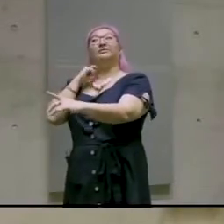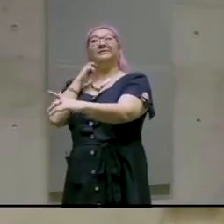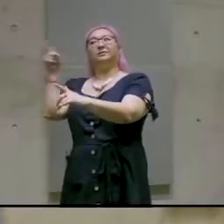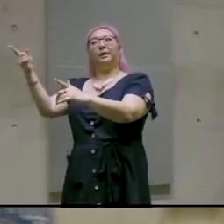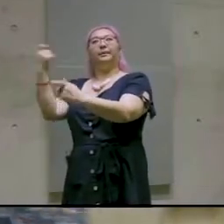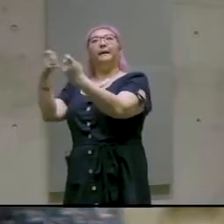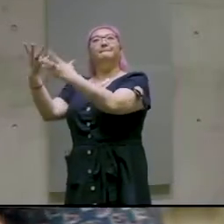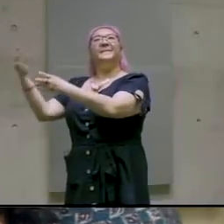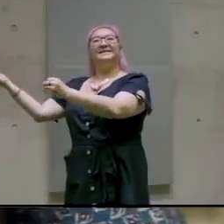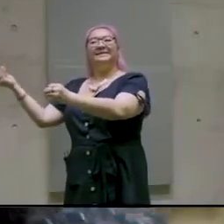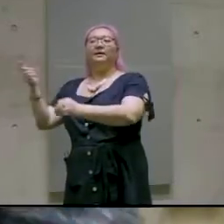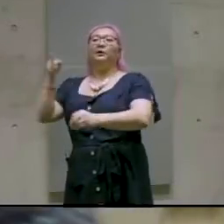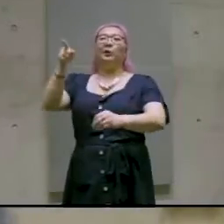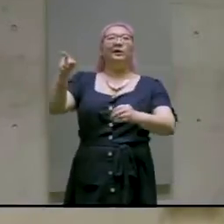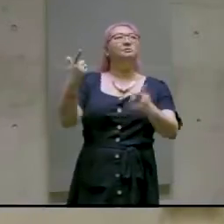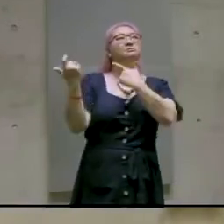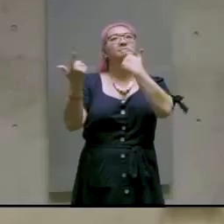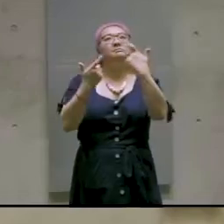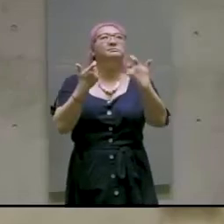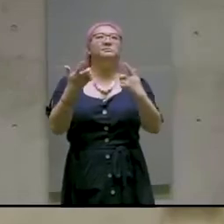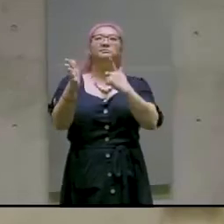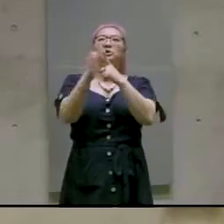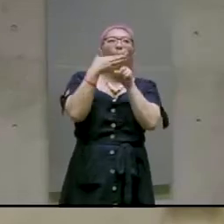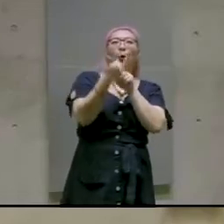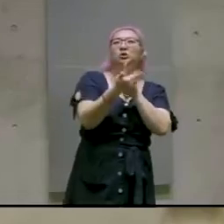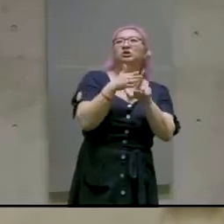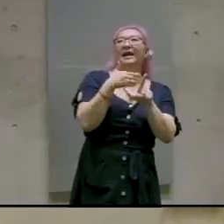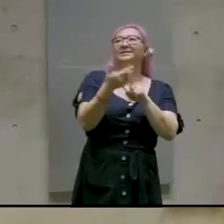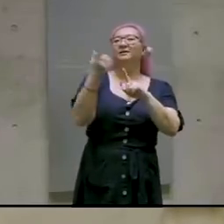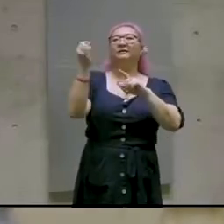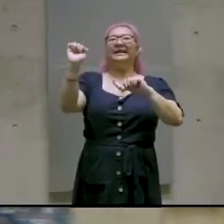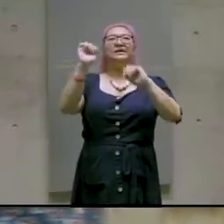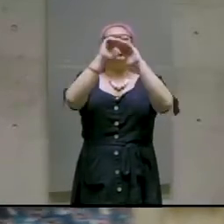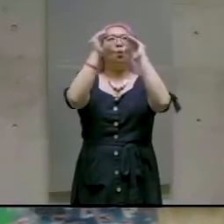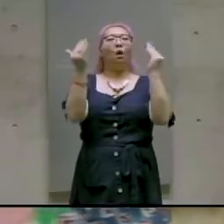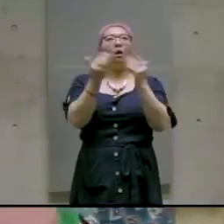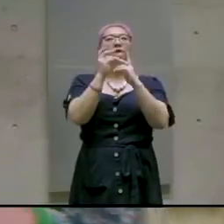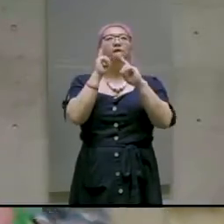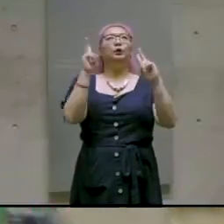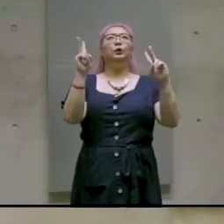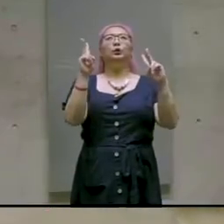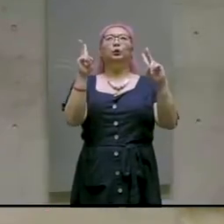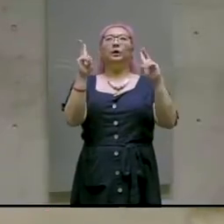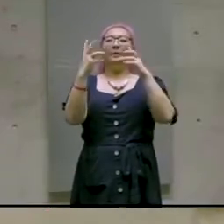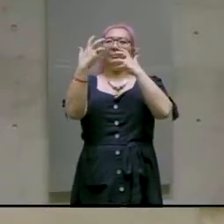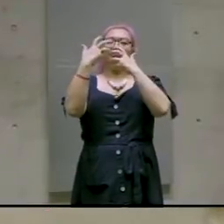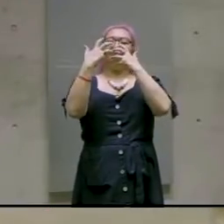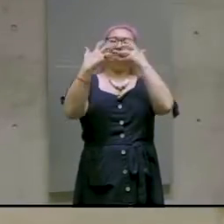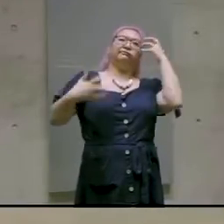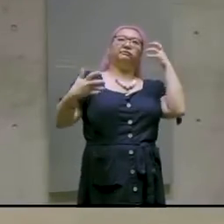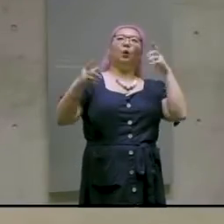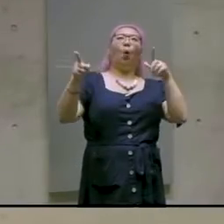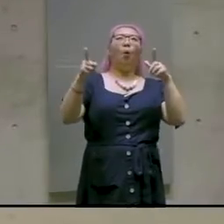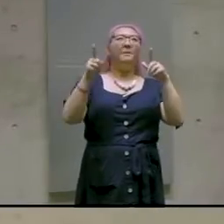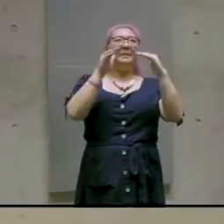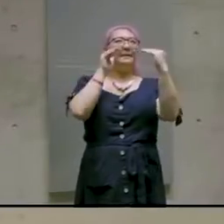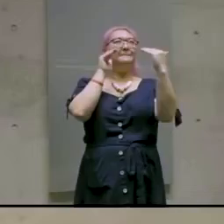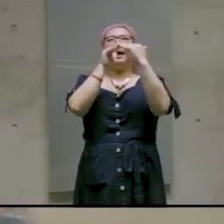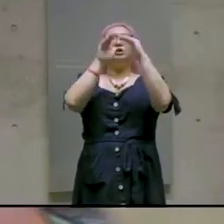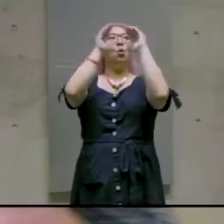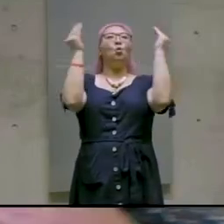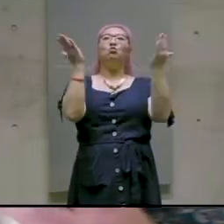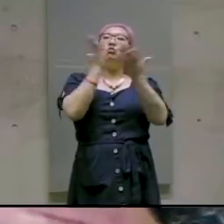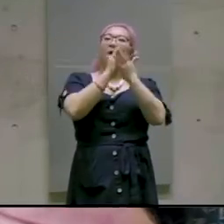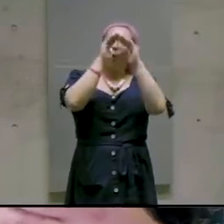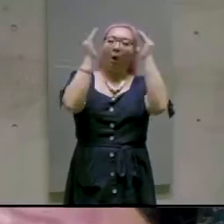about him kind of negotiating the fact that kind of his worldview and his values don't really stack up with the world as he's finding it, and